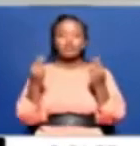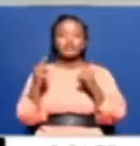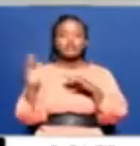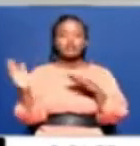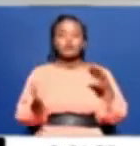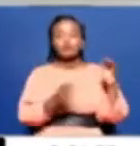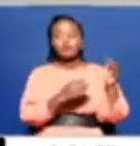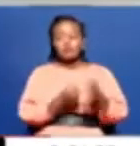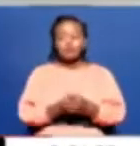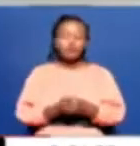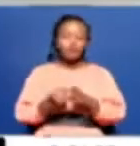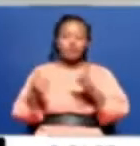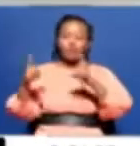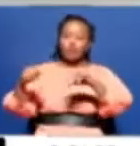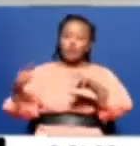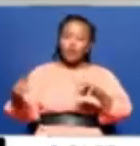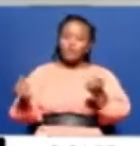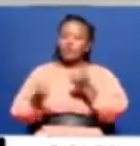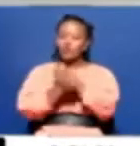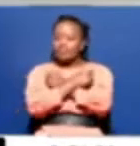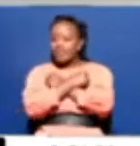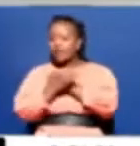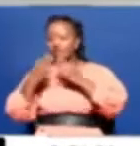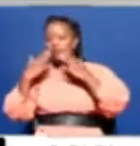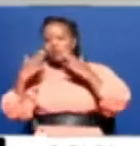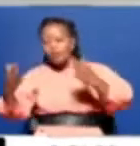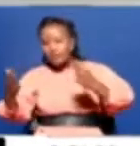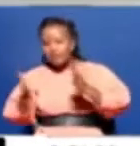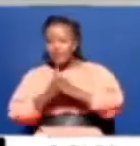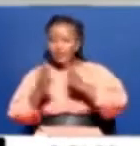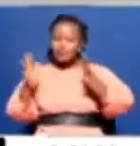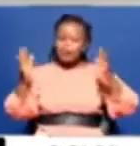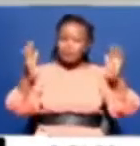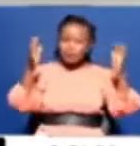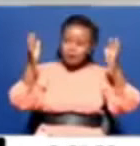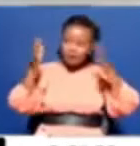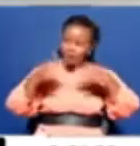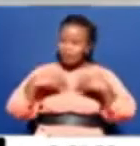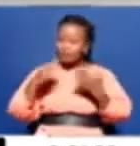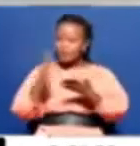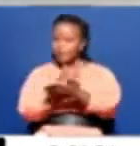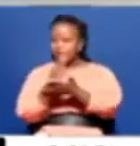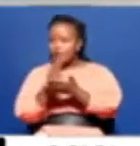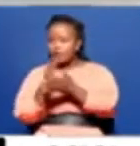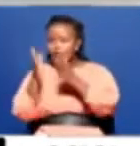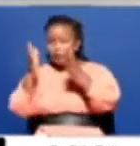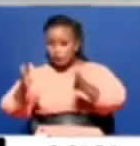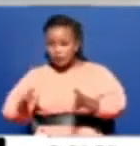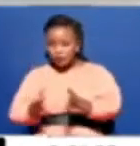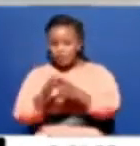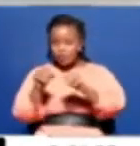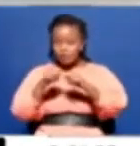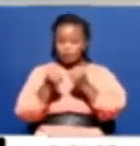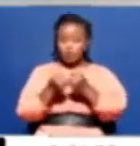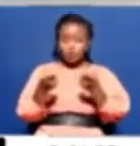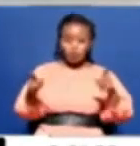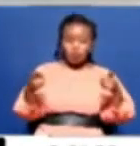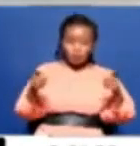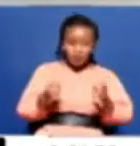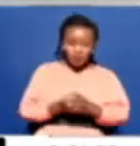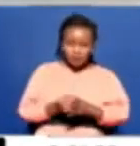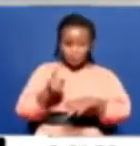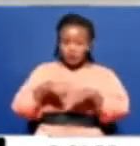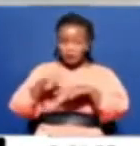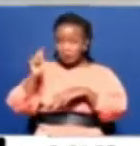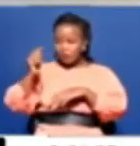Messages of love, gratitude and appreciation have been shared in person and on social media as Kenyans commemorated Mother's